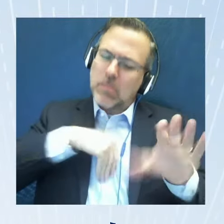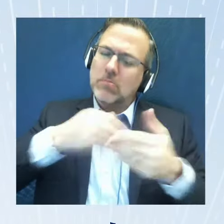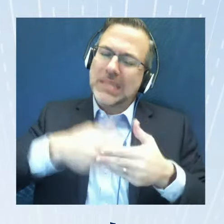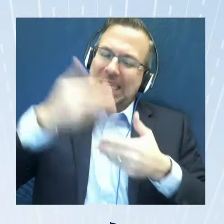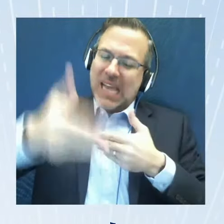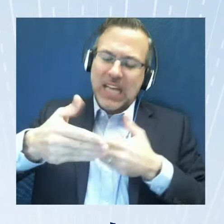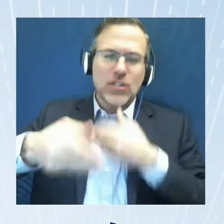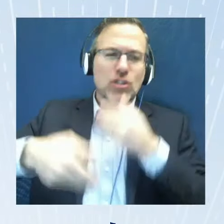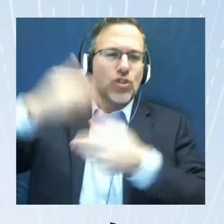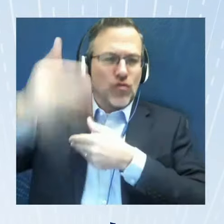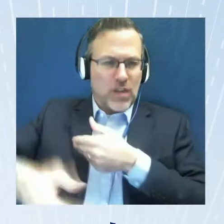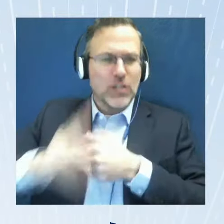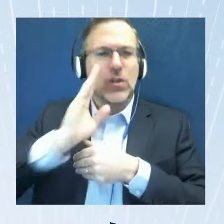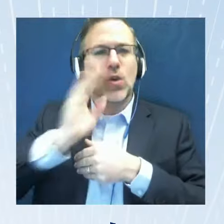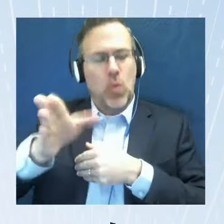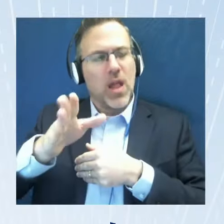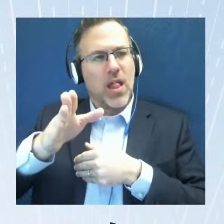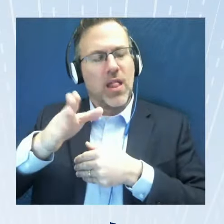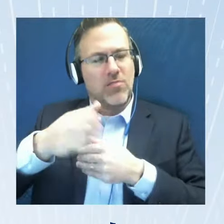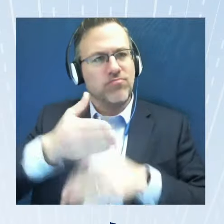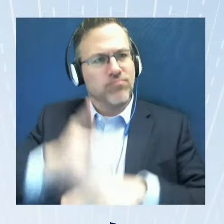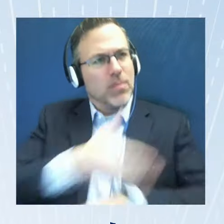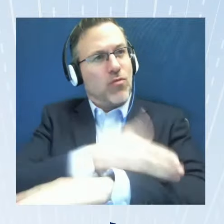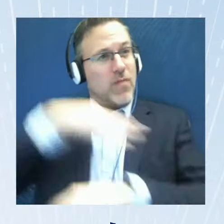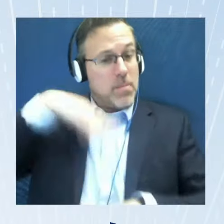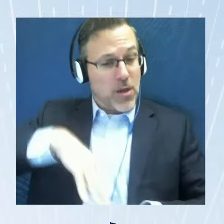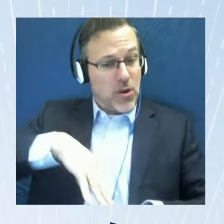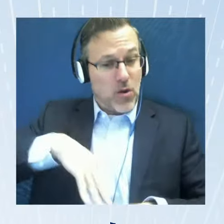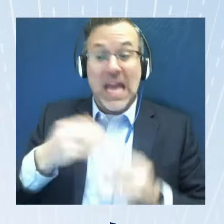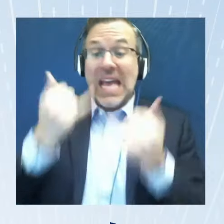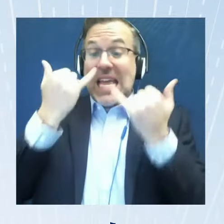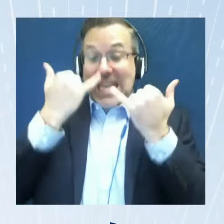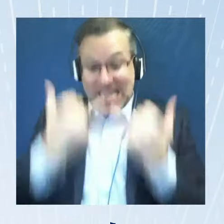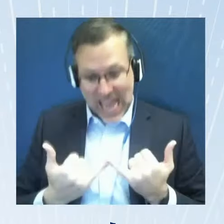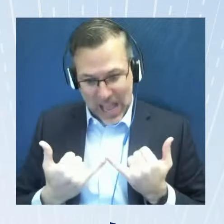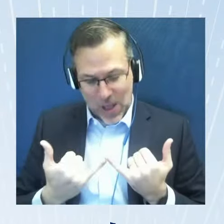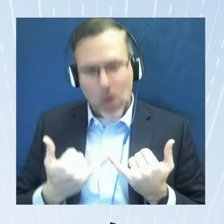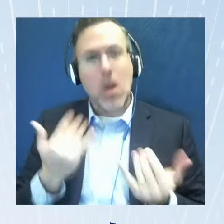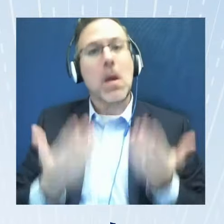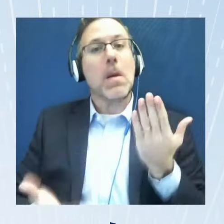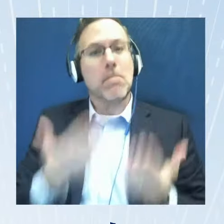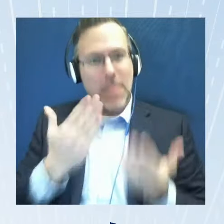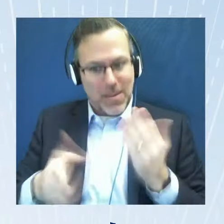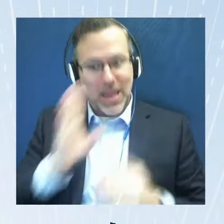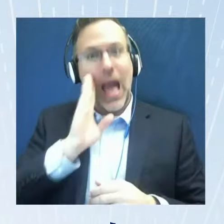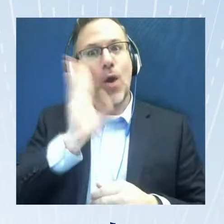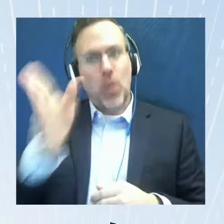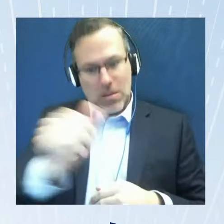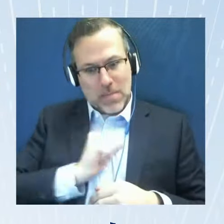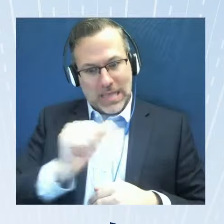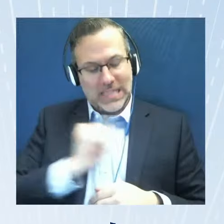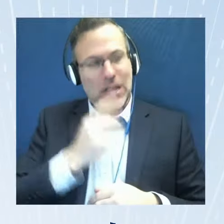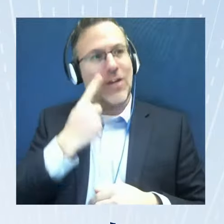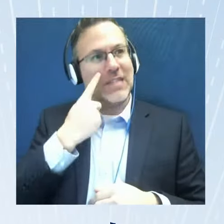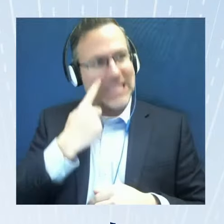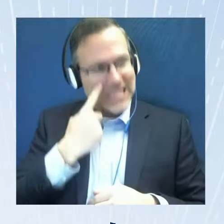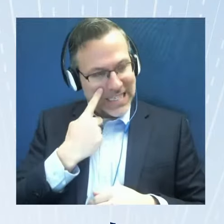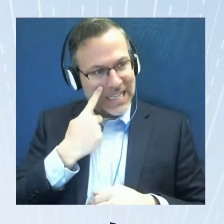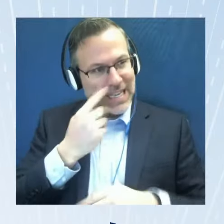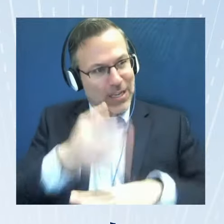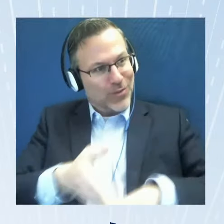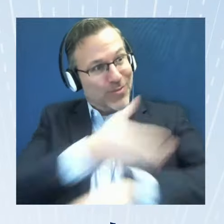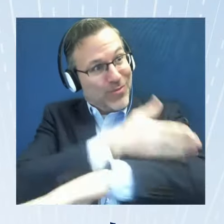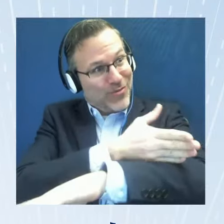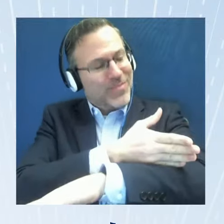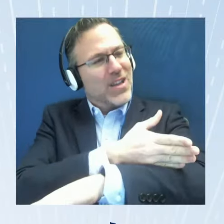I'm realizing maybe I will see it in my lifetime, right? Yes. And that is based on your commitment.